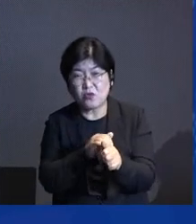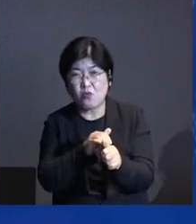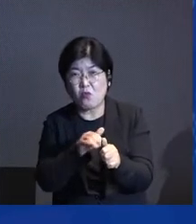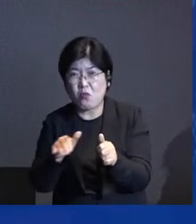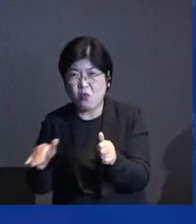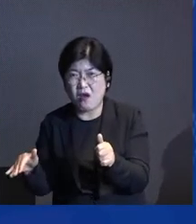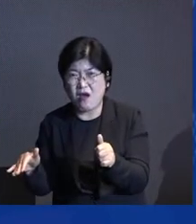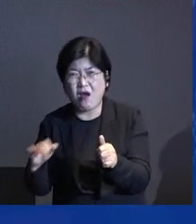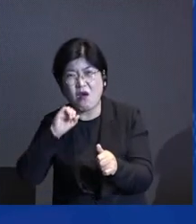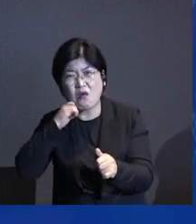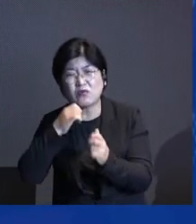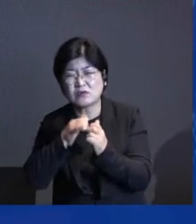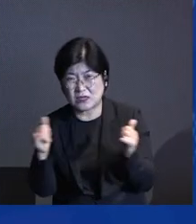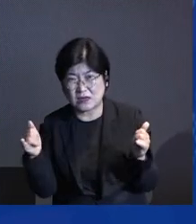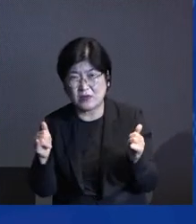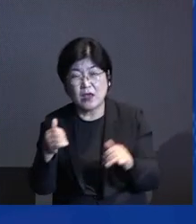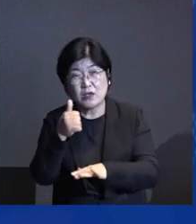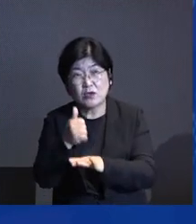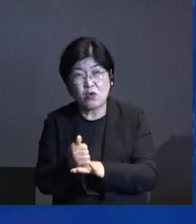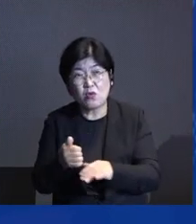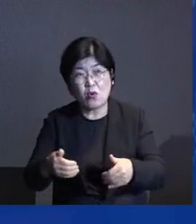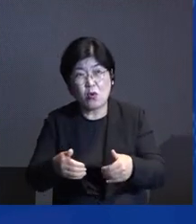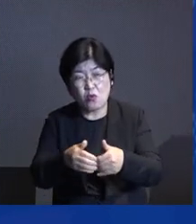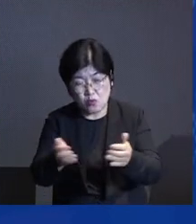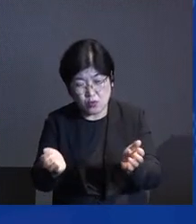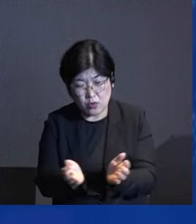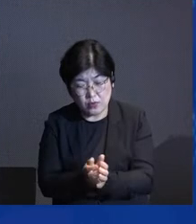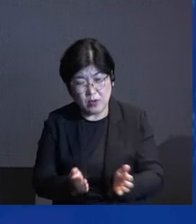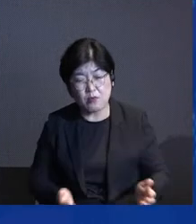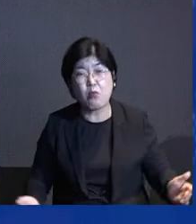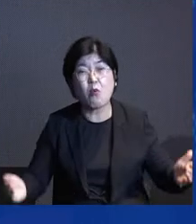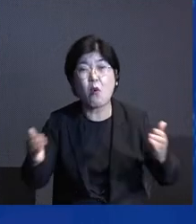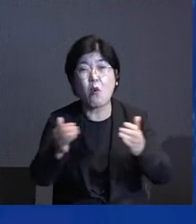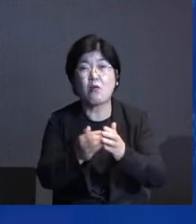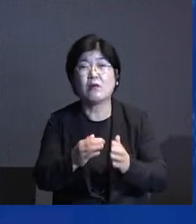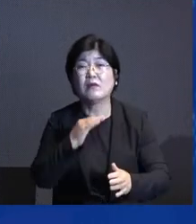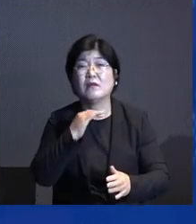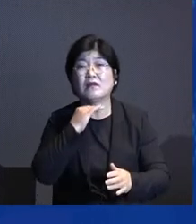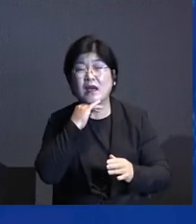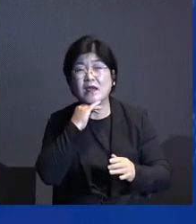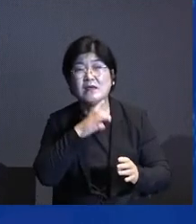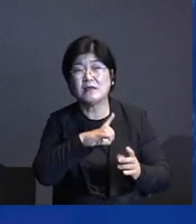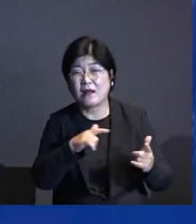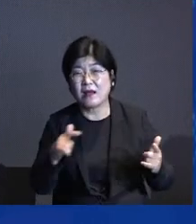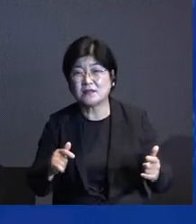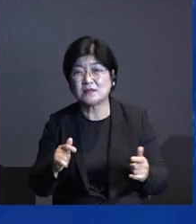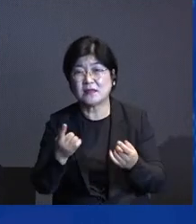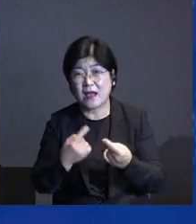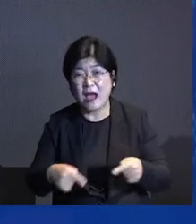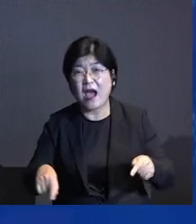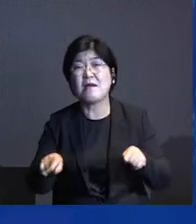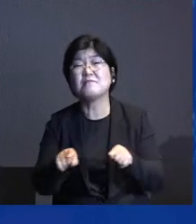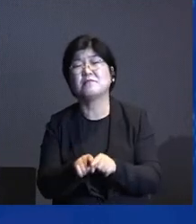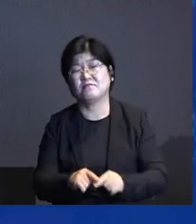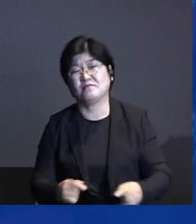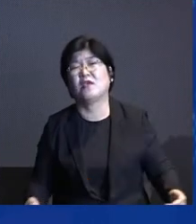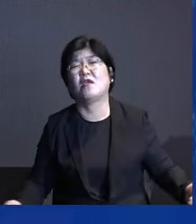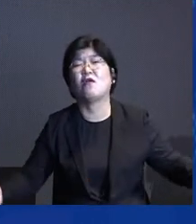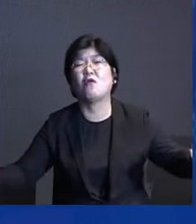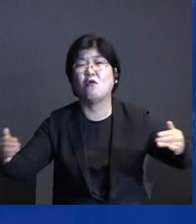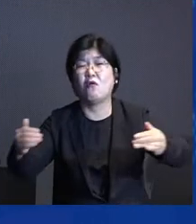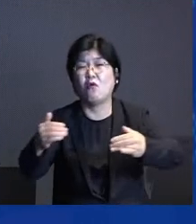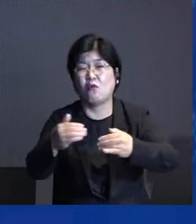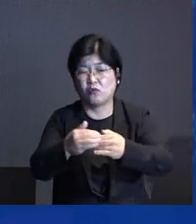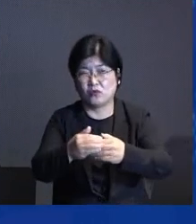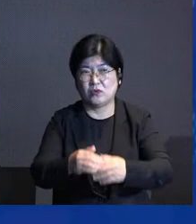inclusiveness and the intergenerational characteristics, which better reflect a community and be able to